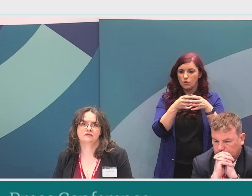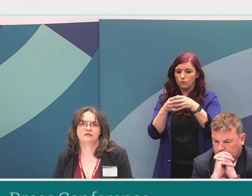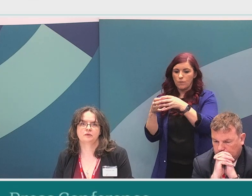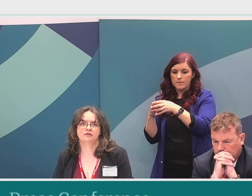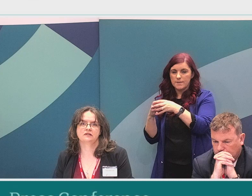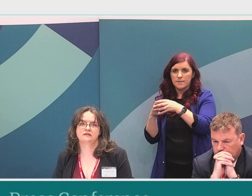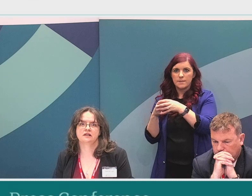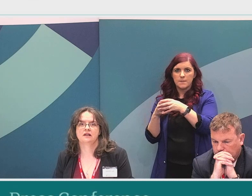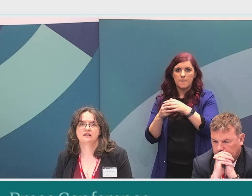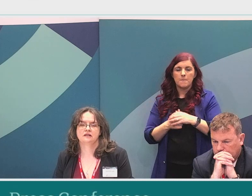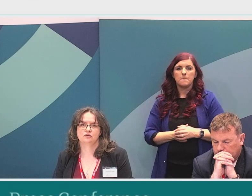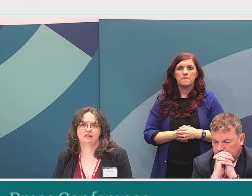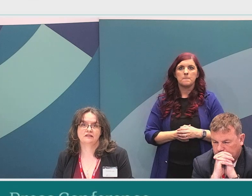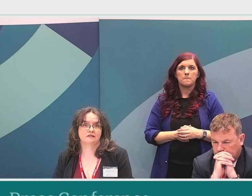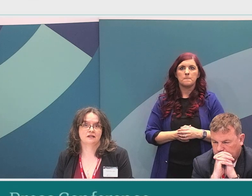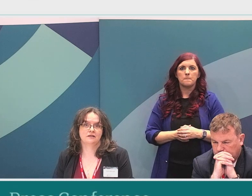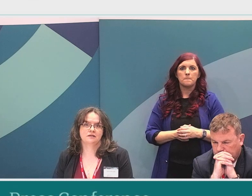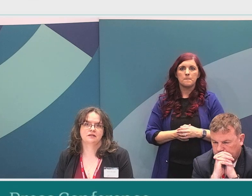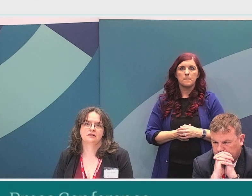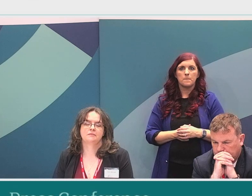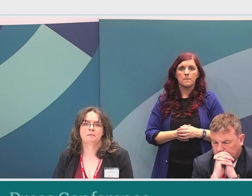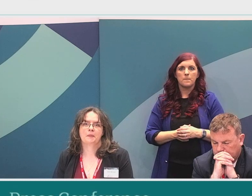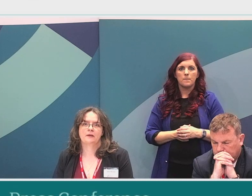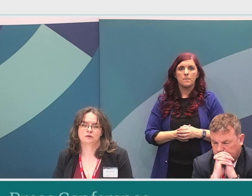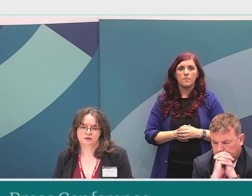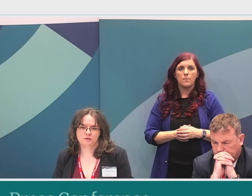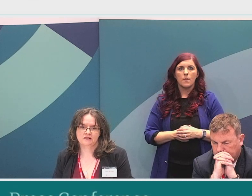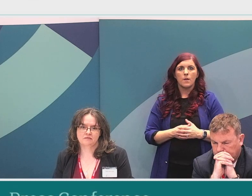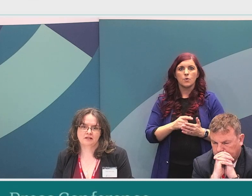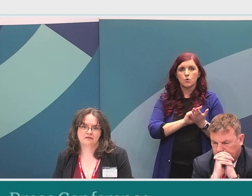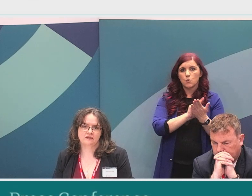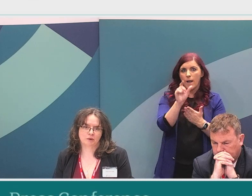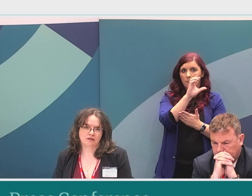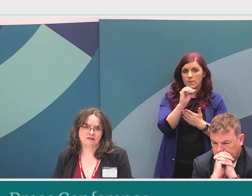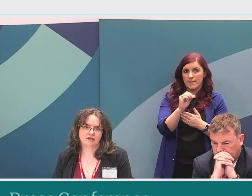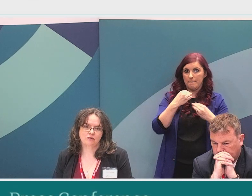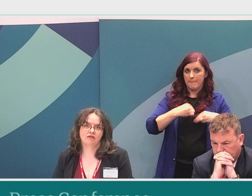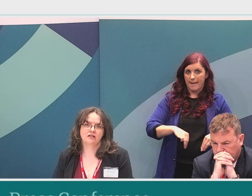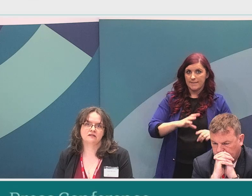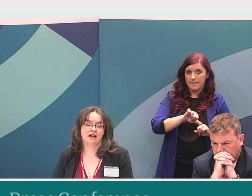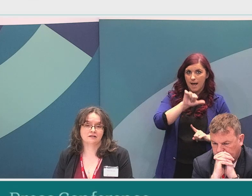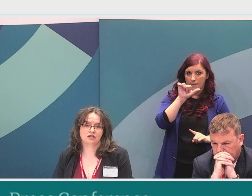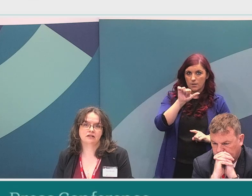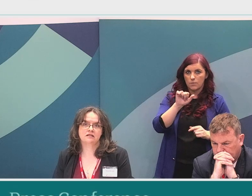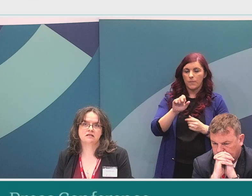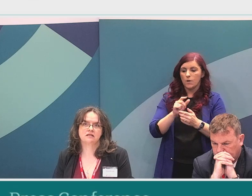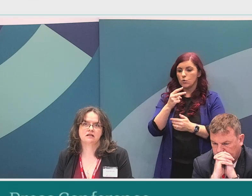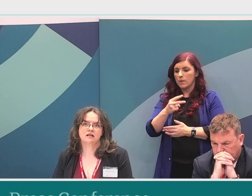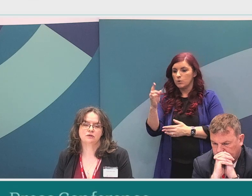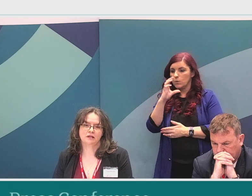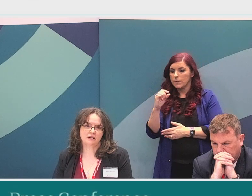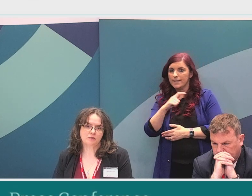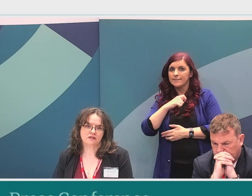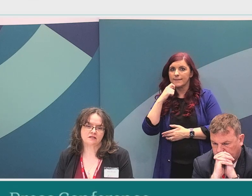males have experienced sexual violence as an adult, 22% of males have experienced sexual violence as a child,